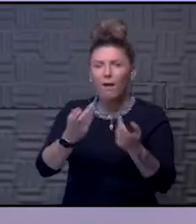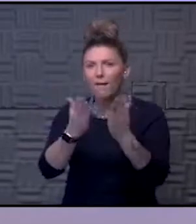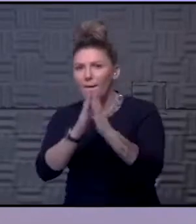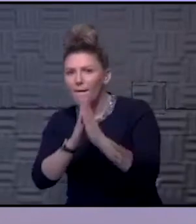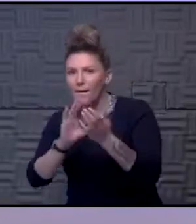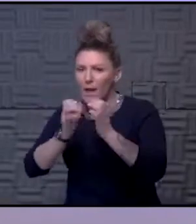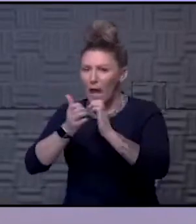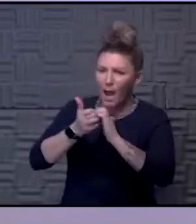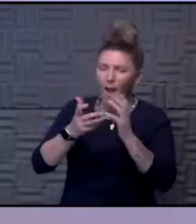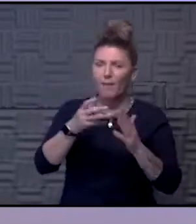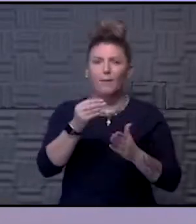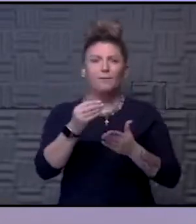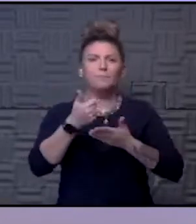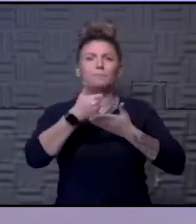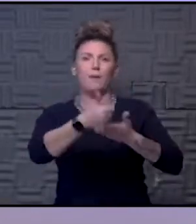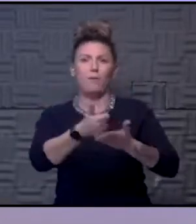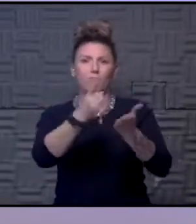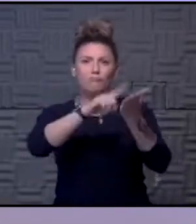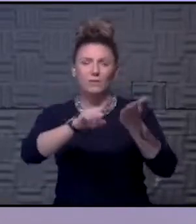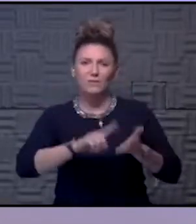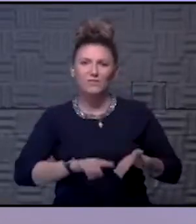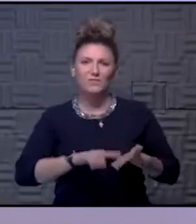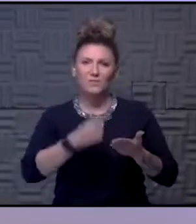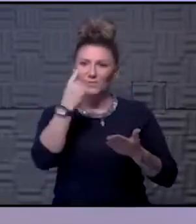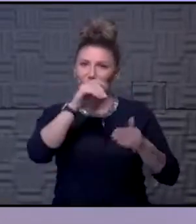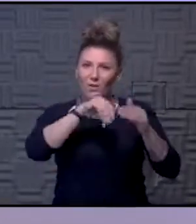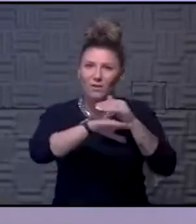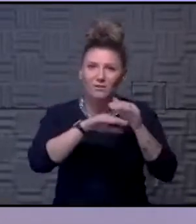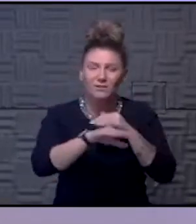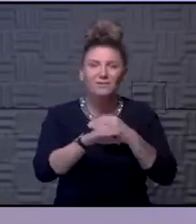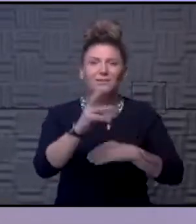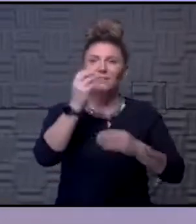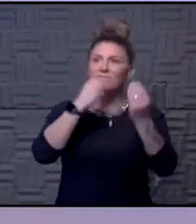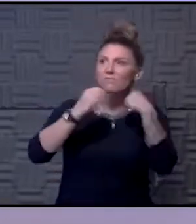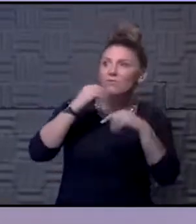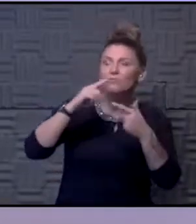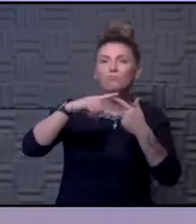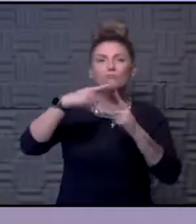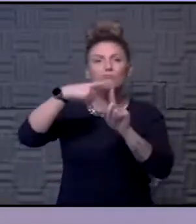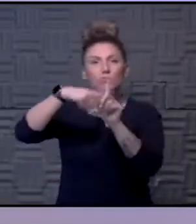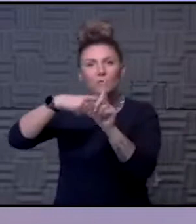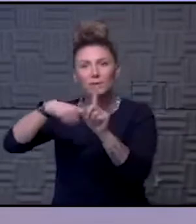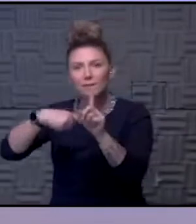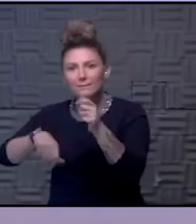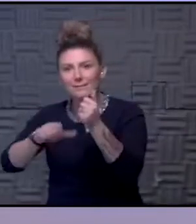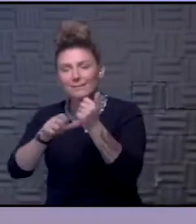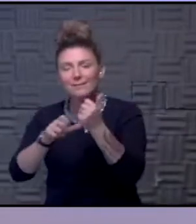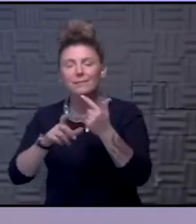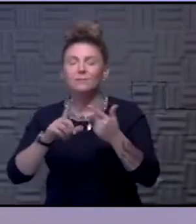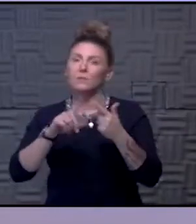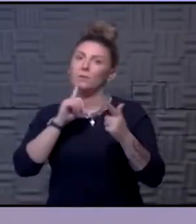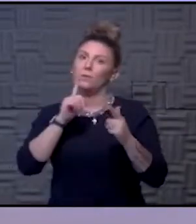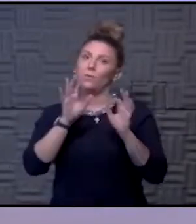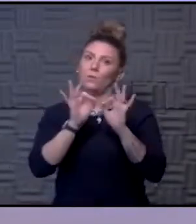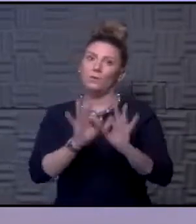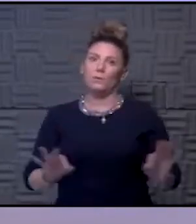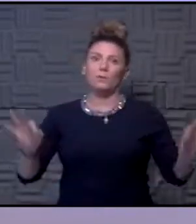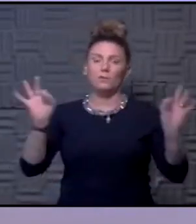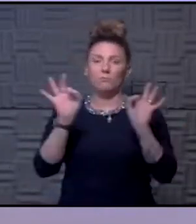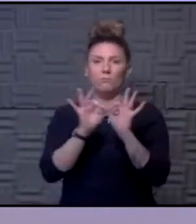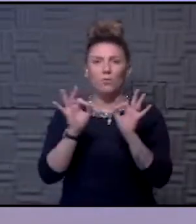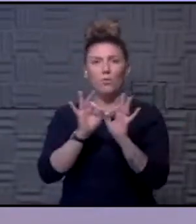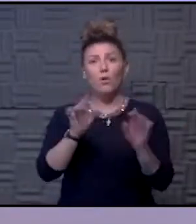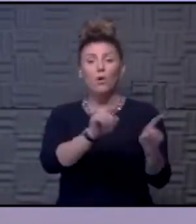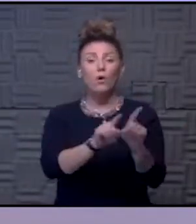helping them get access to resources like food or rental assistance. So they have been key. And some of them have been